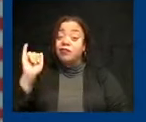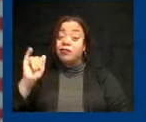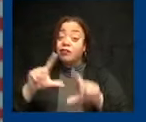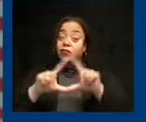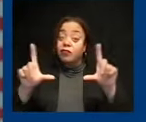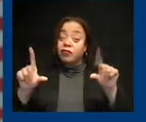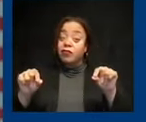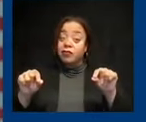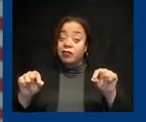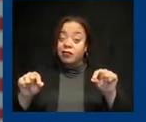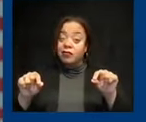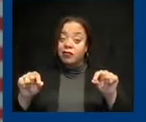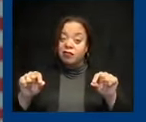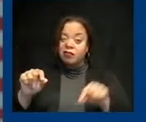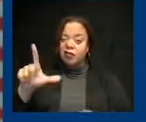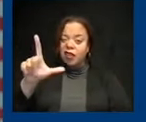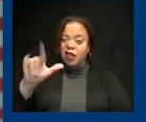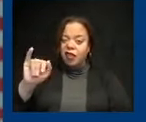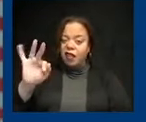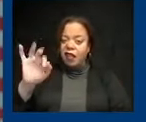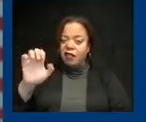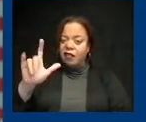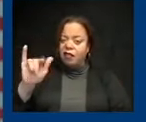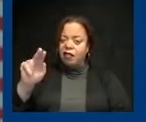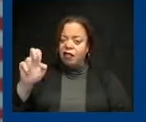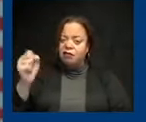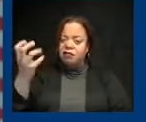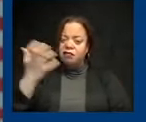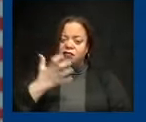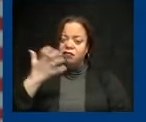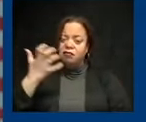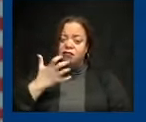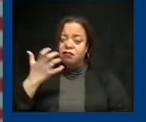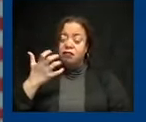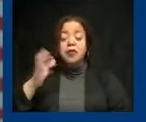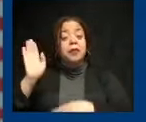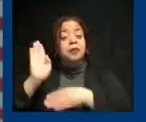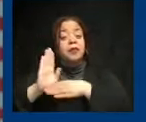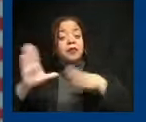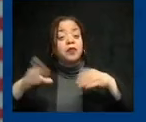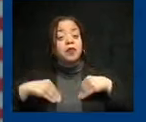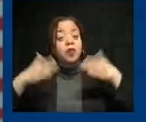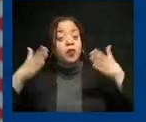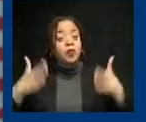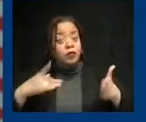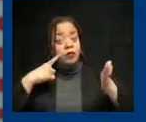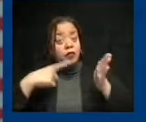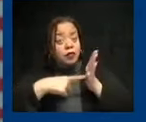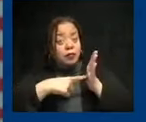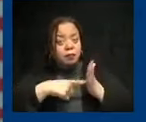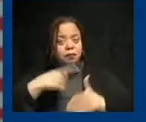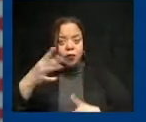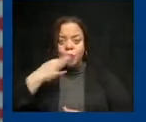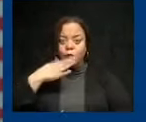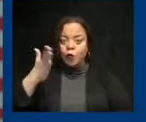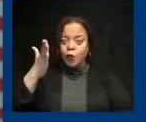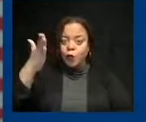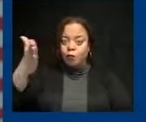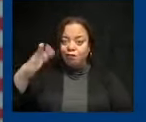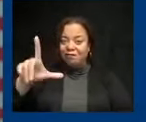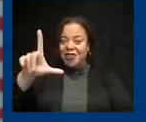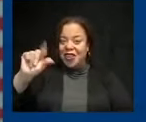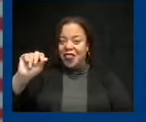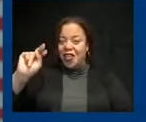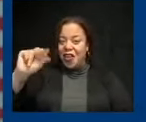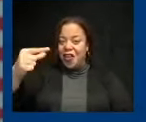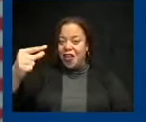owners like Long Tran, who you will hear from shortly. Democrats are also expanding small